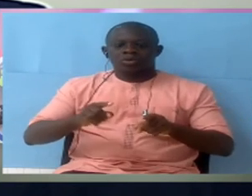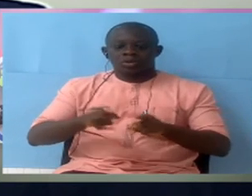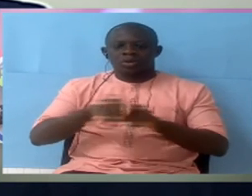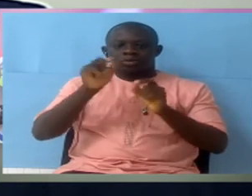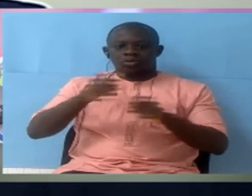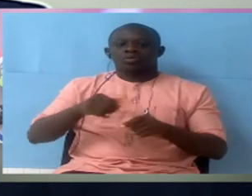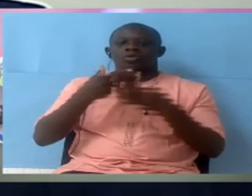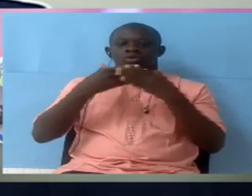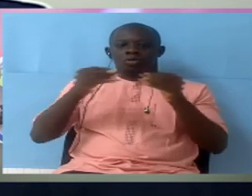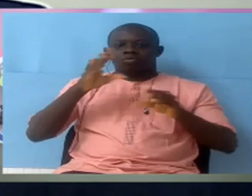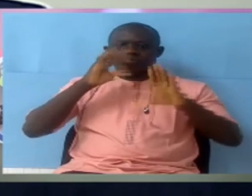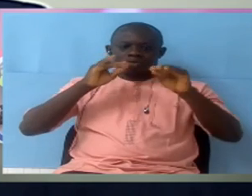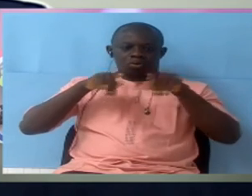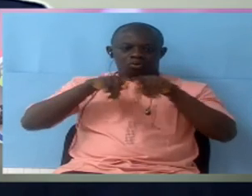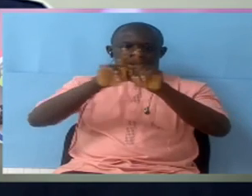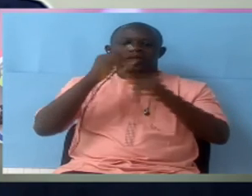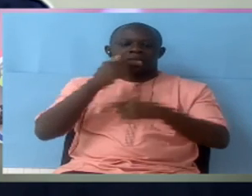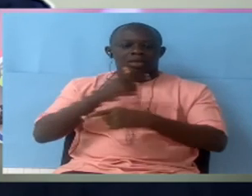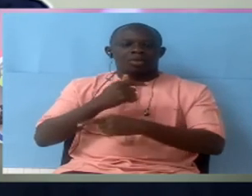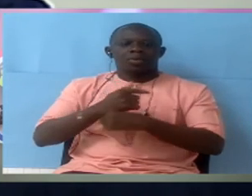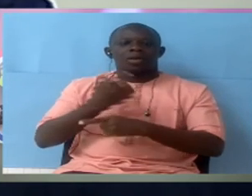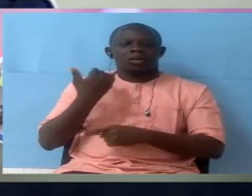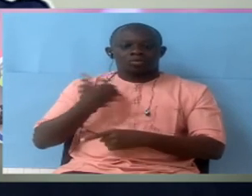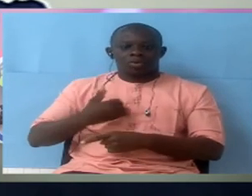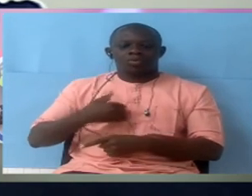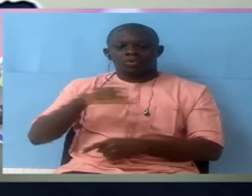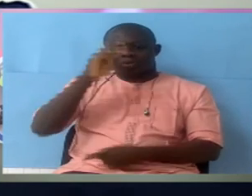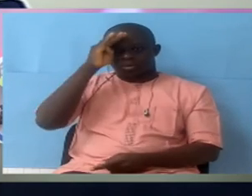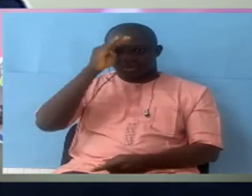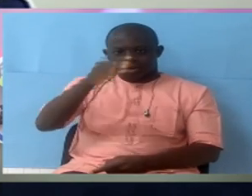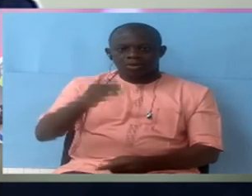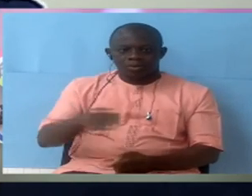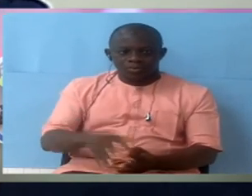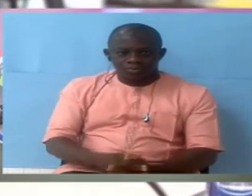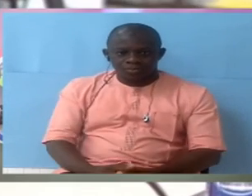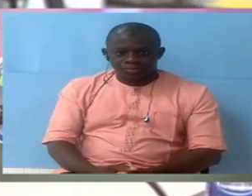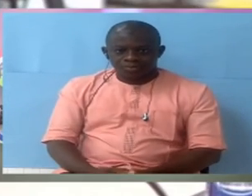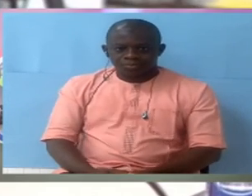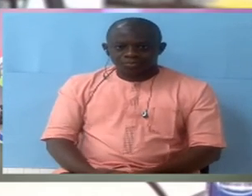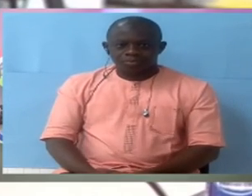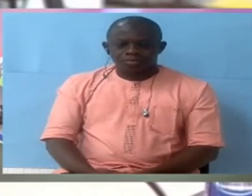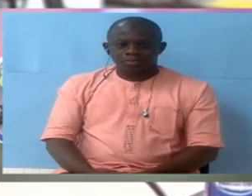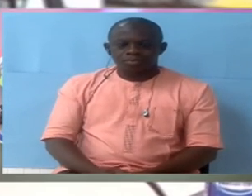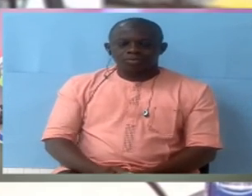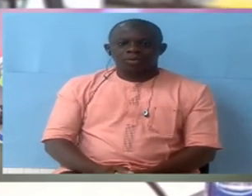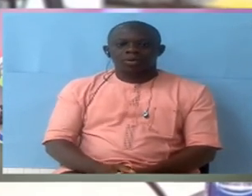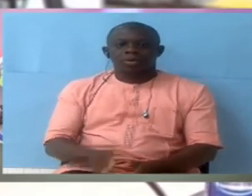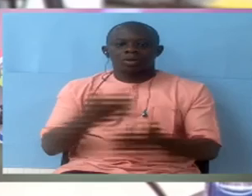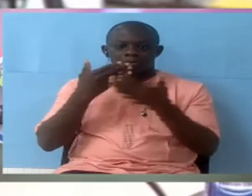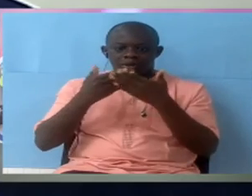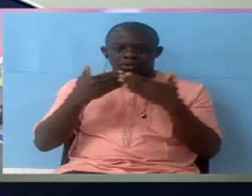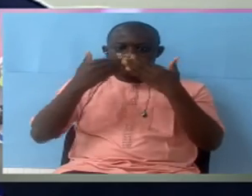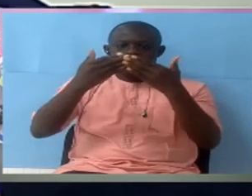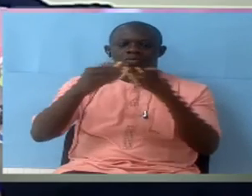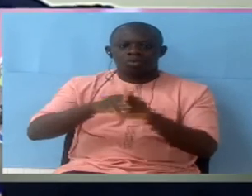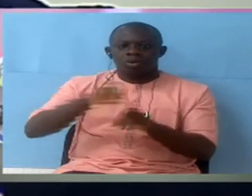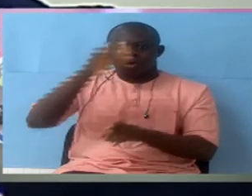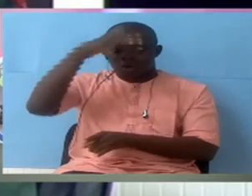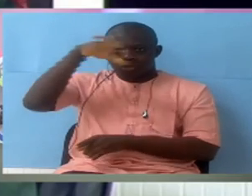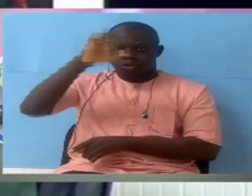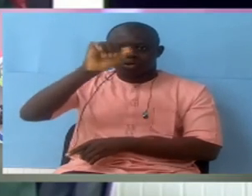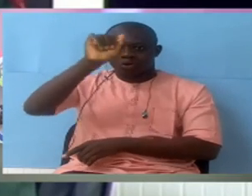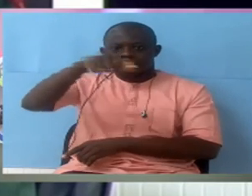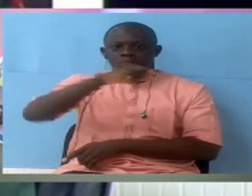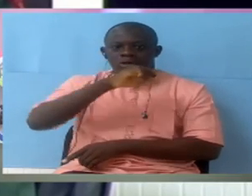address the country. Thank you. Can you please tell the commission your name?